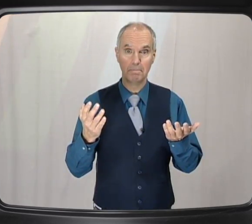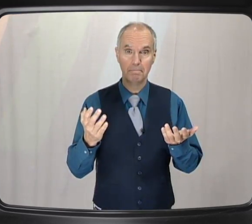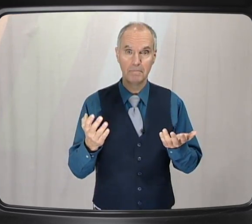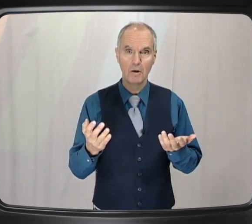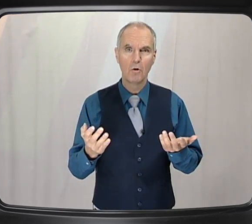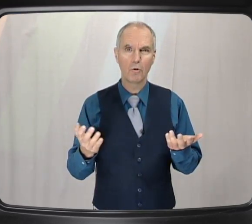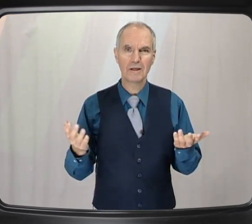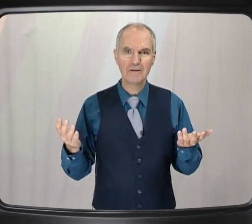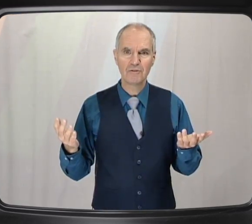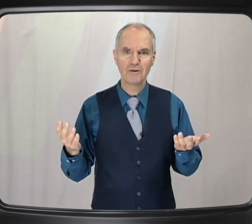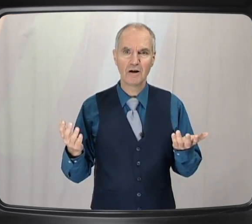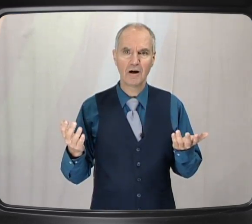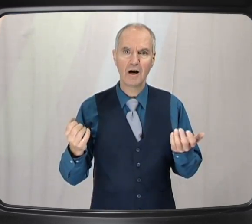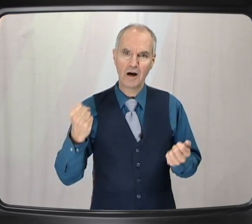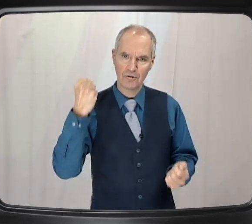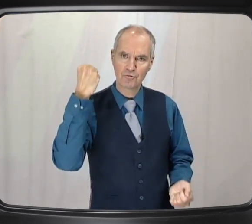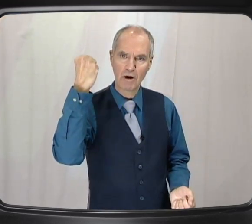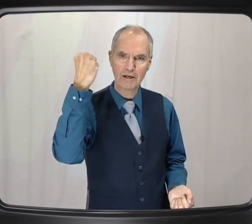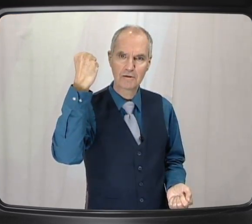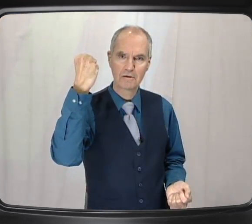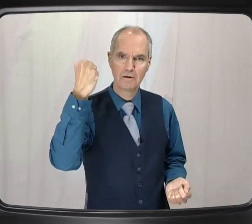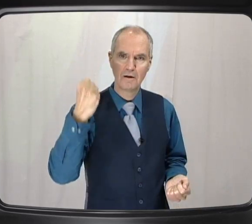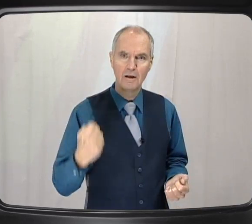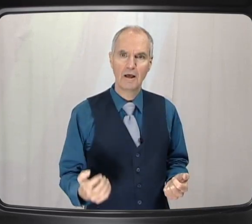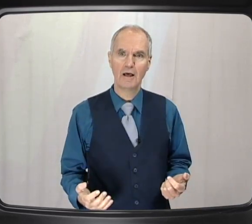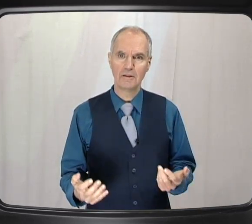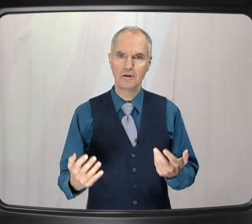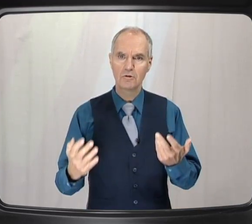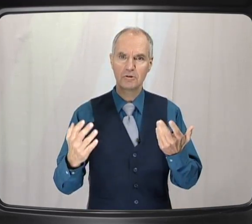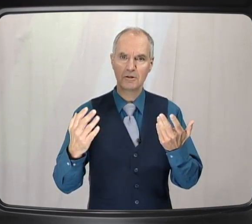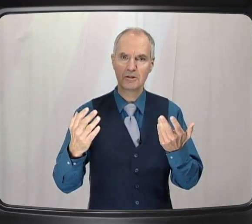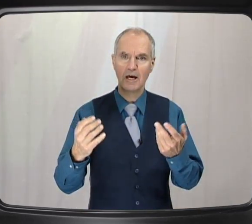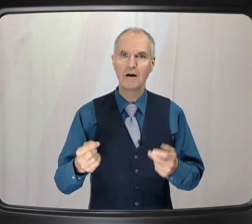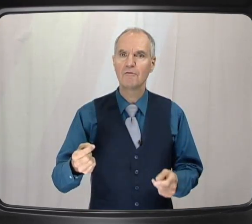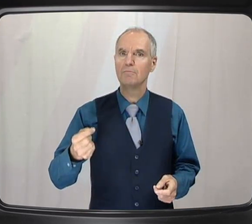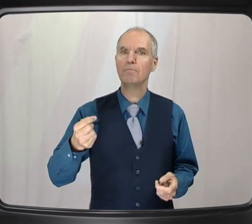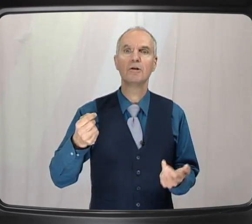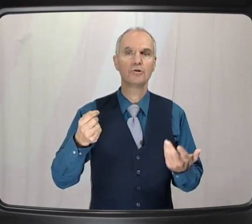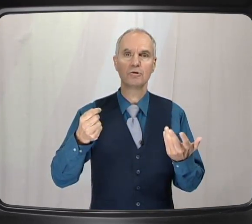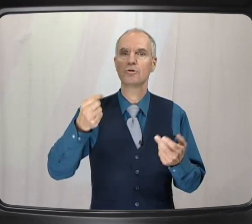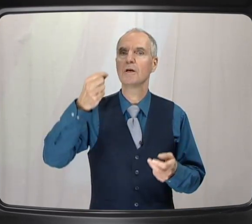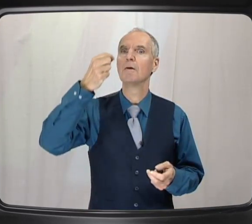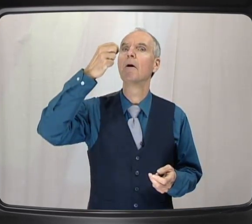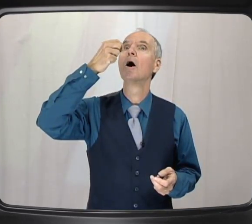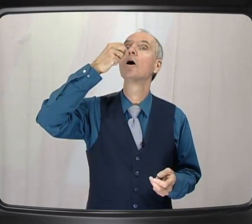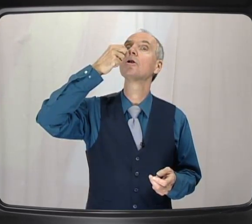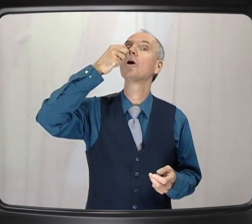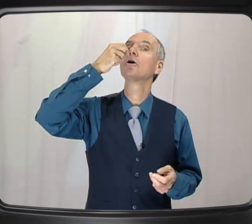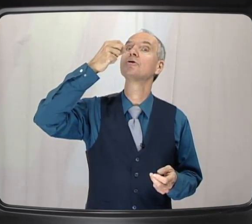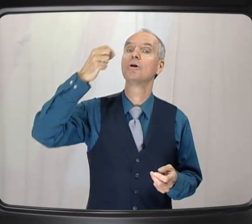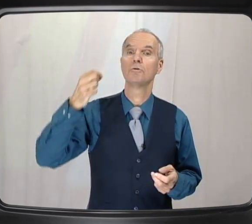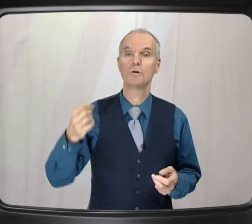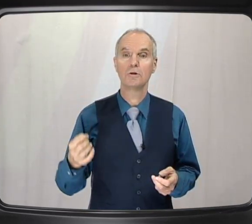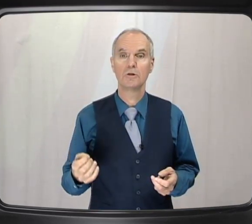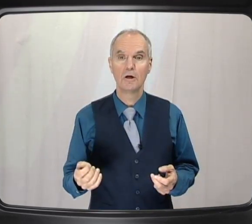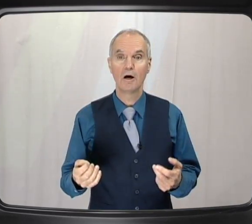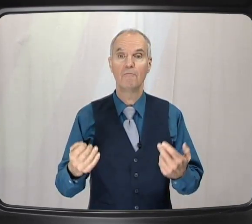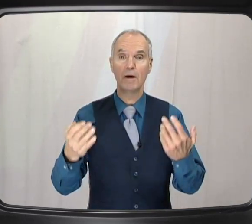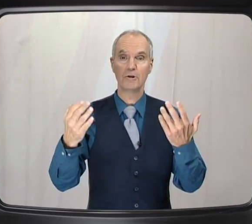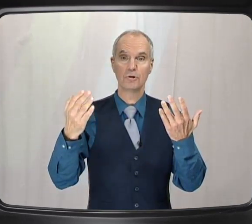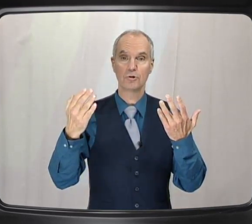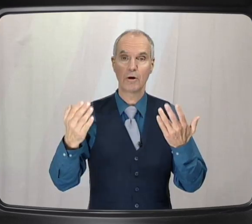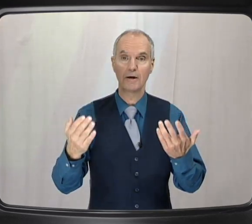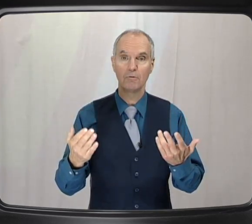problem, or even a threat. And the nursing staff administers to him large doses